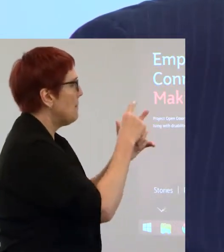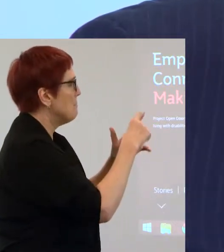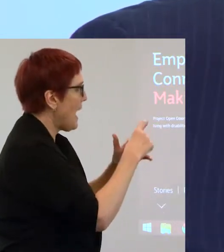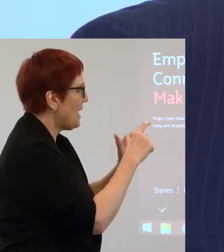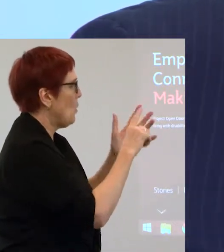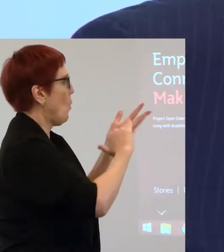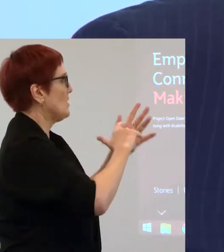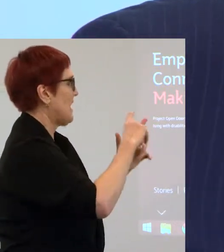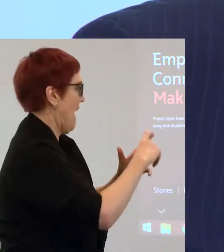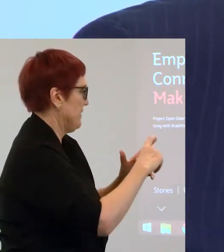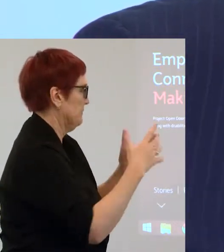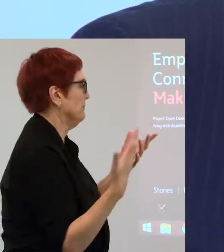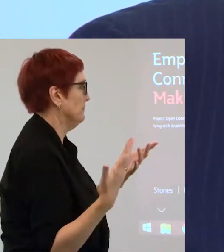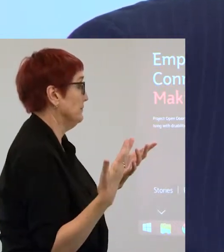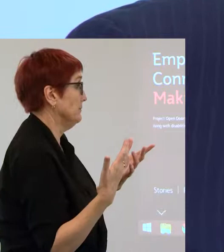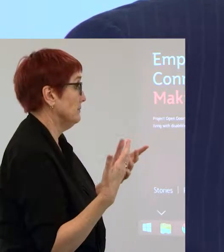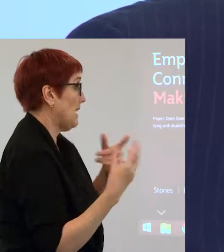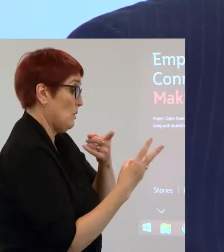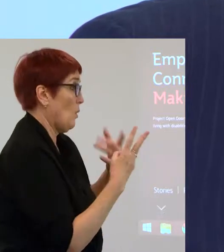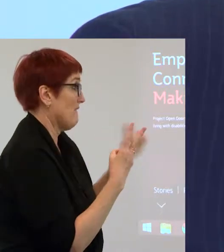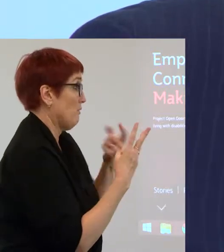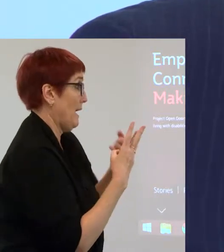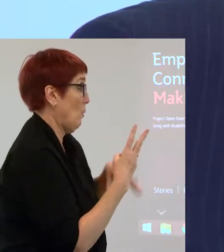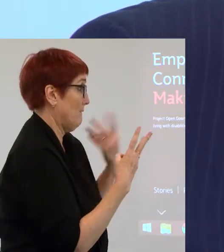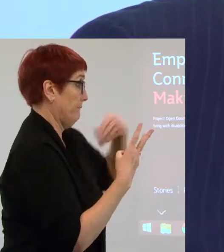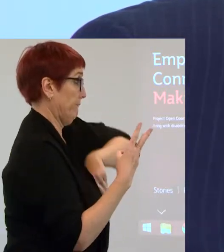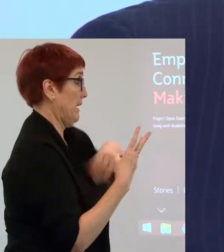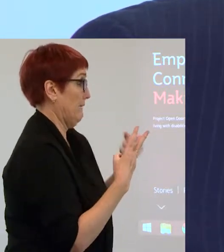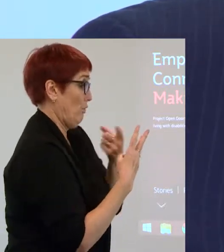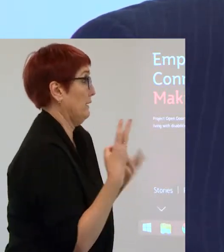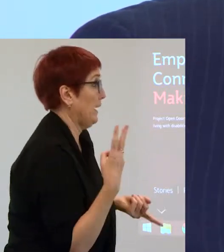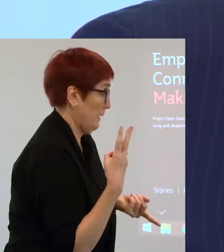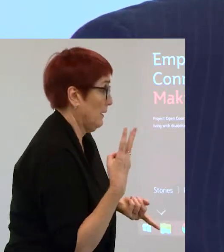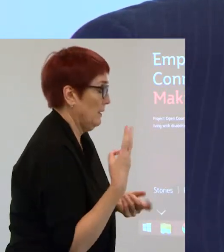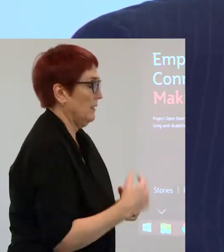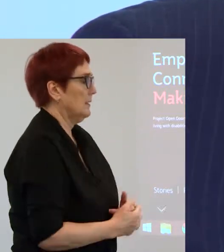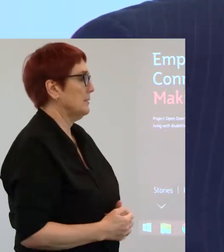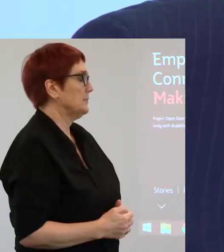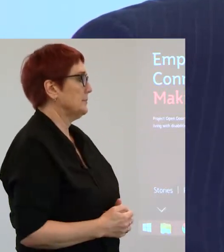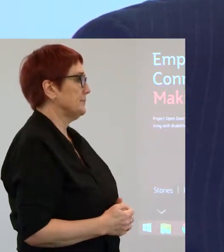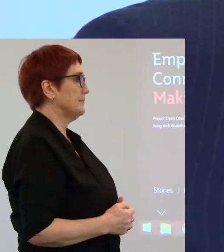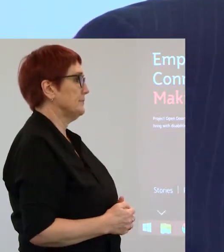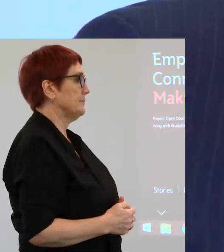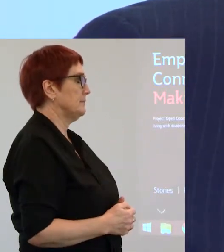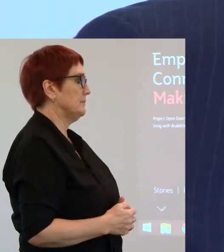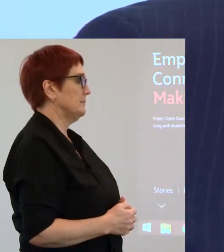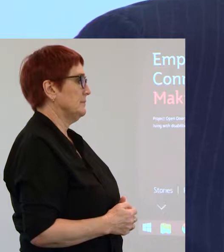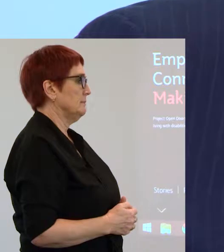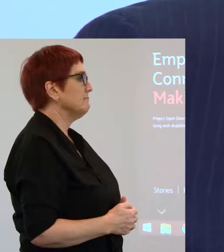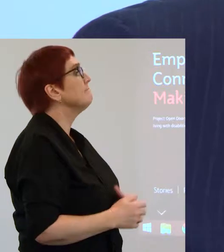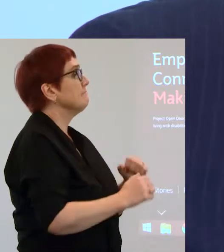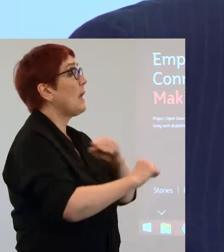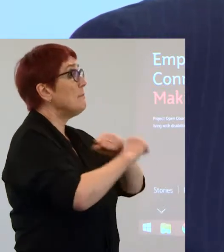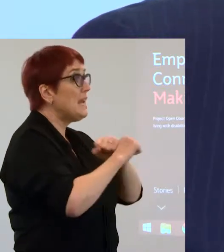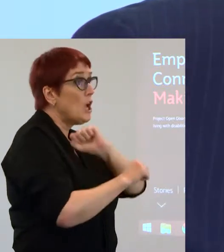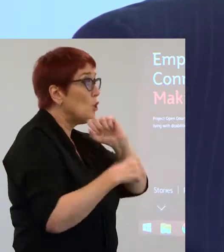you could all get the trifecta one day. That is the obligation and the responsibility for